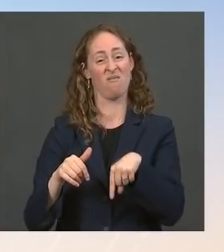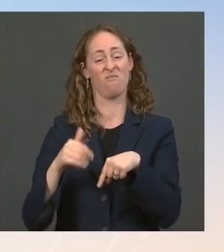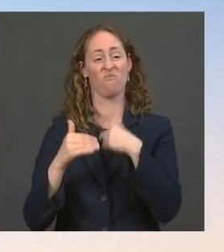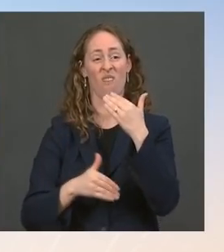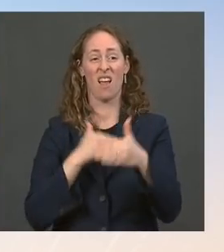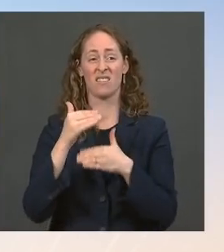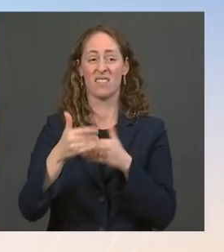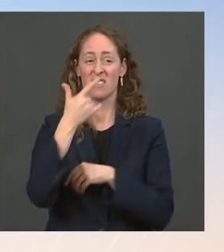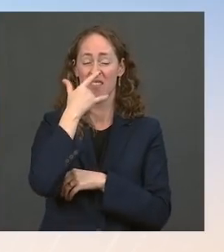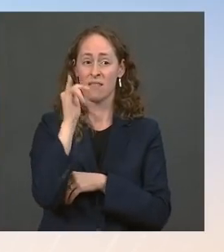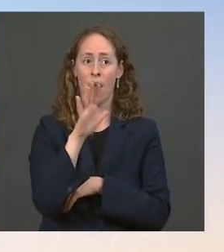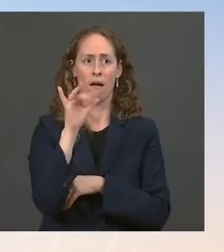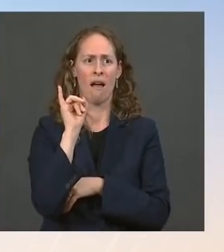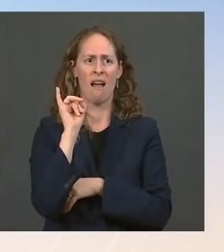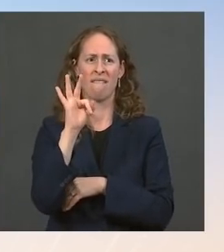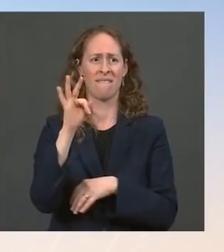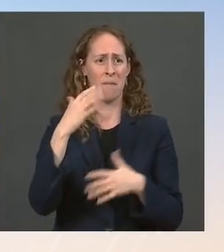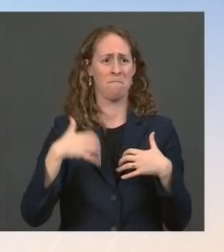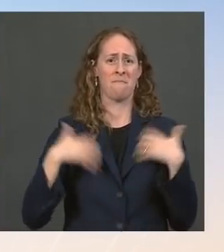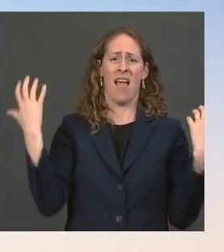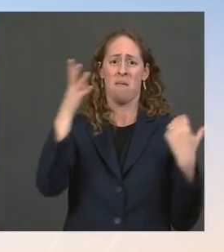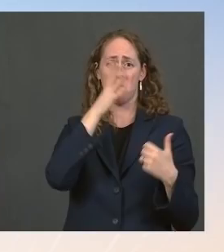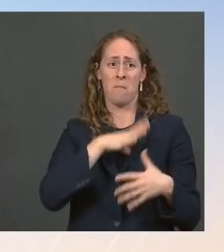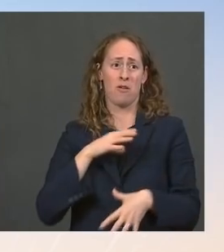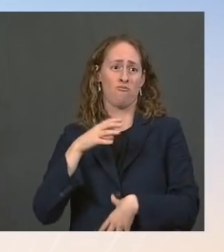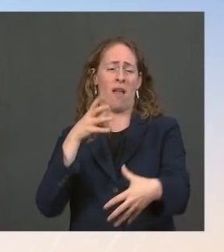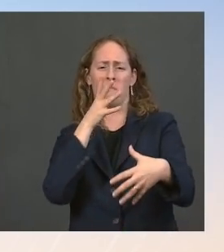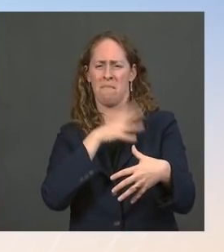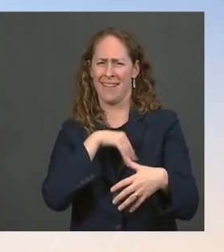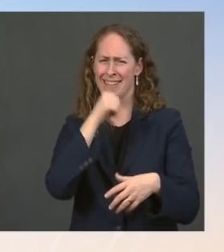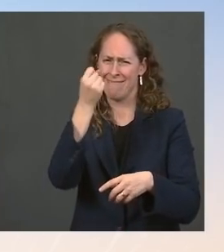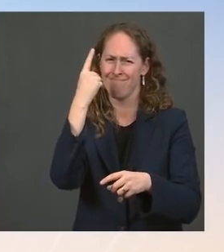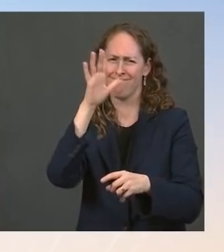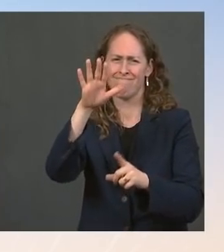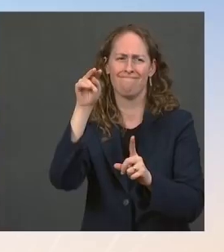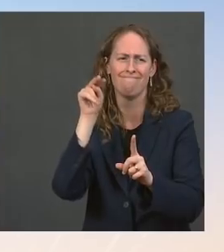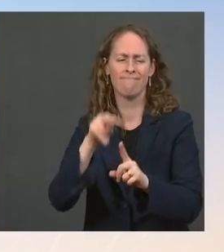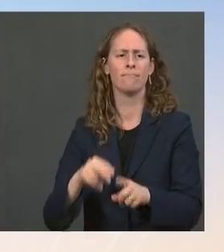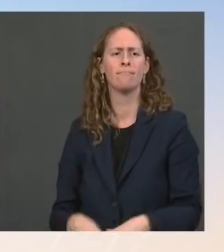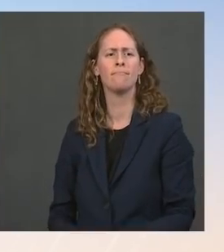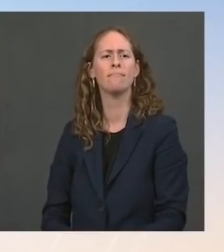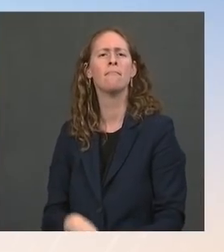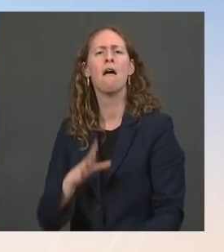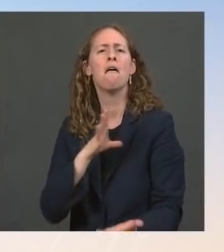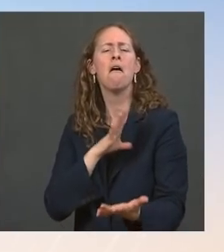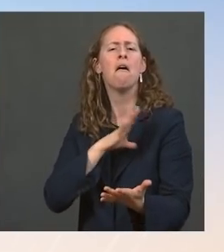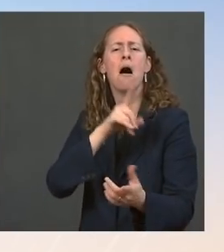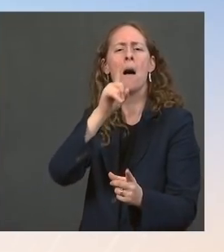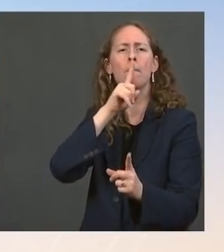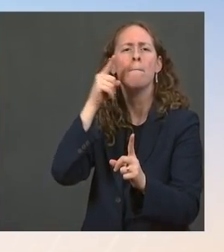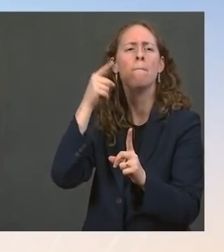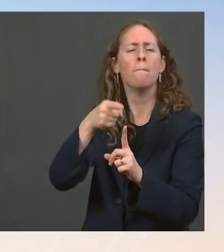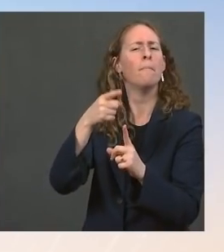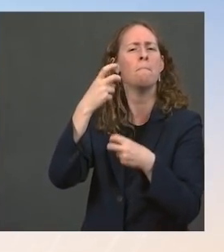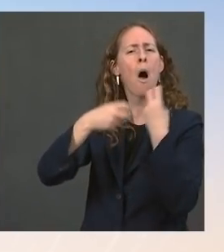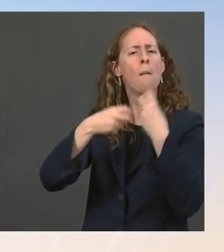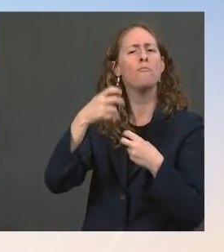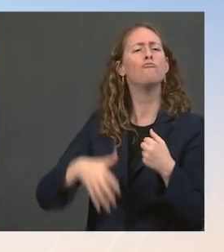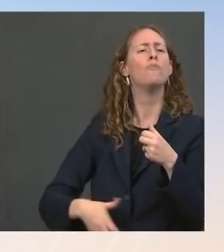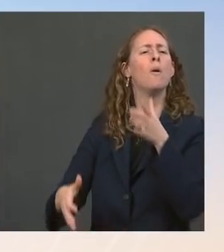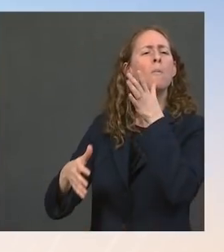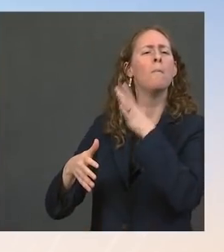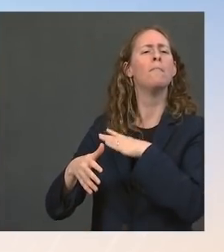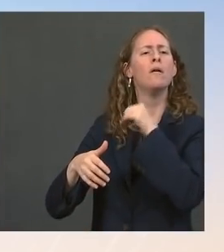big outrage about pregnant women, I'm not tracking it. The issue is not about pregnant women. The issue is the border open or is the border closed? Because